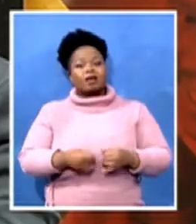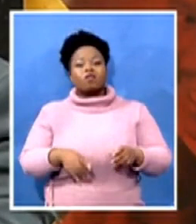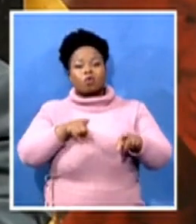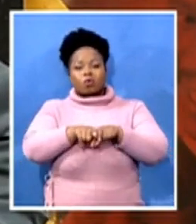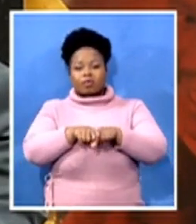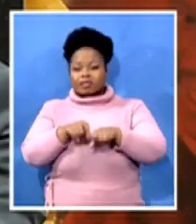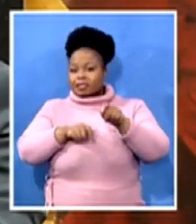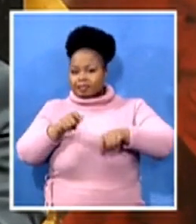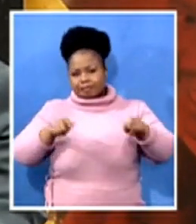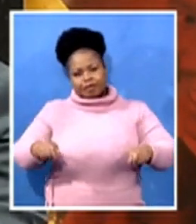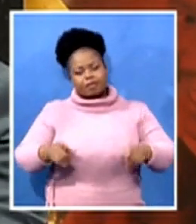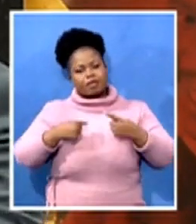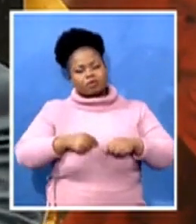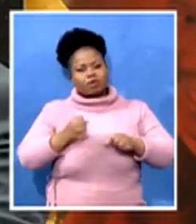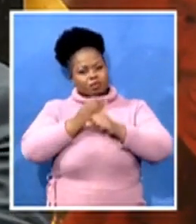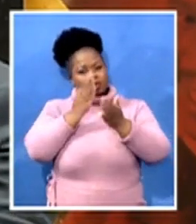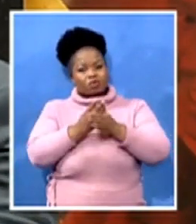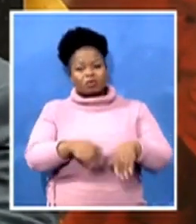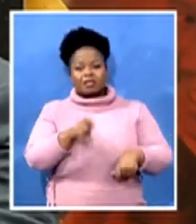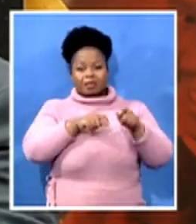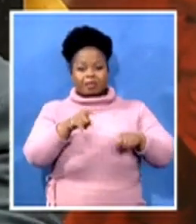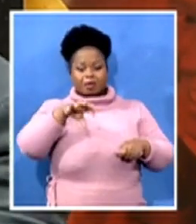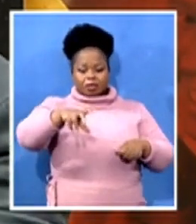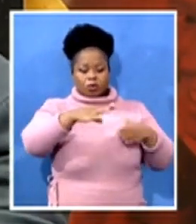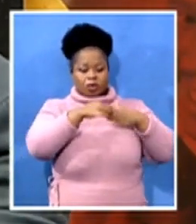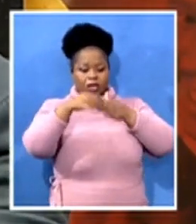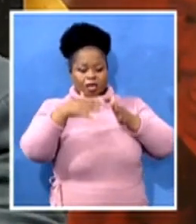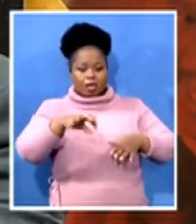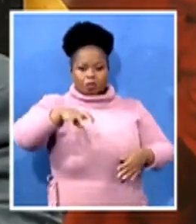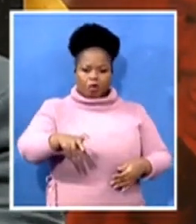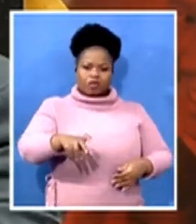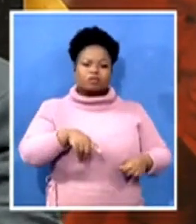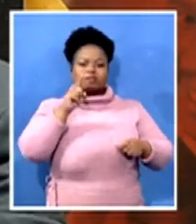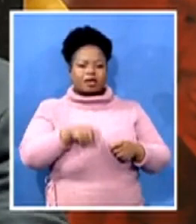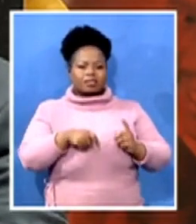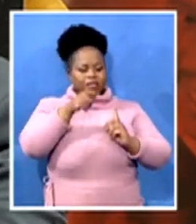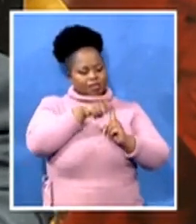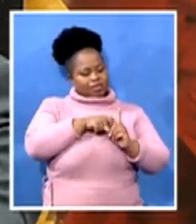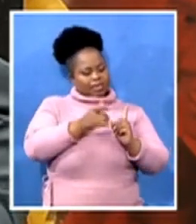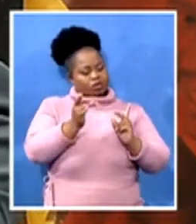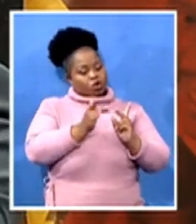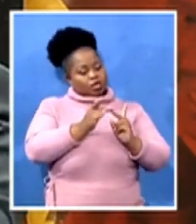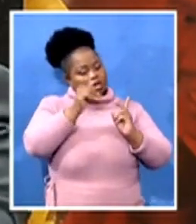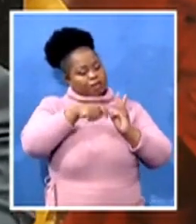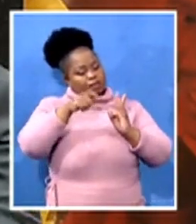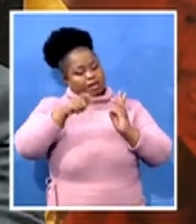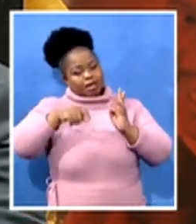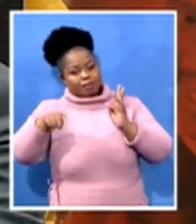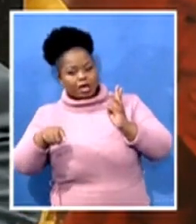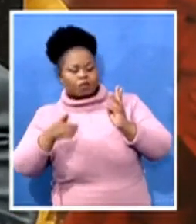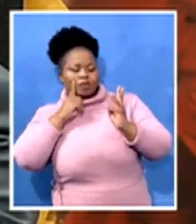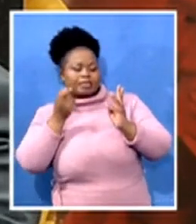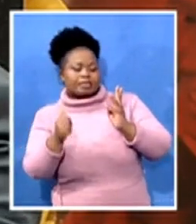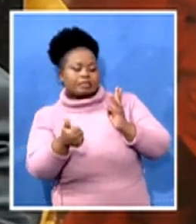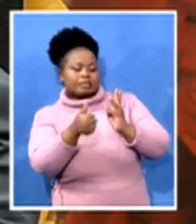indawo apha eprovinsini, zilandelela umkhondo kwaye nabani na. Singangafiki ke ngokukhawuleza kuye wonke umntu, kodwa